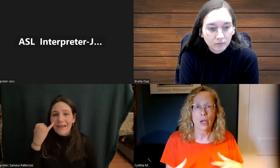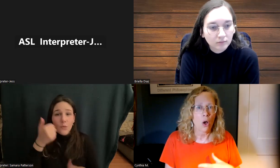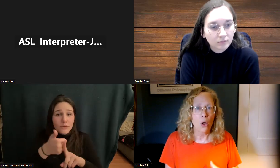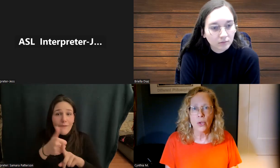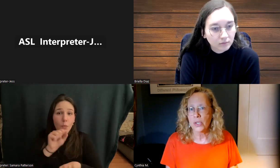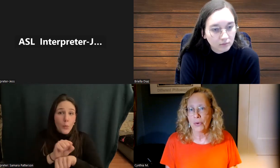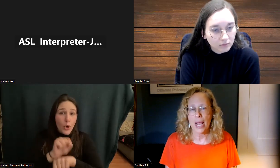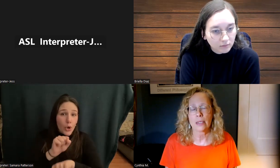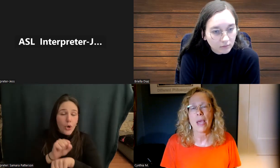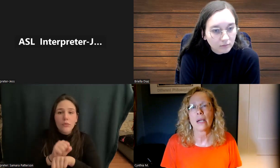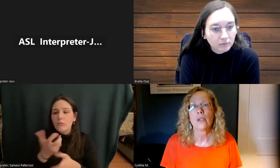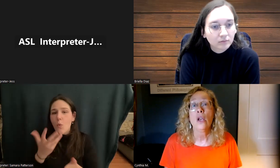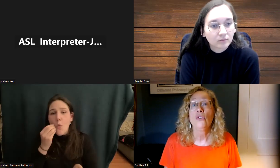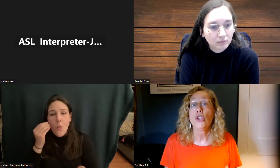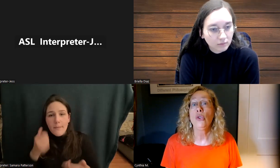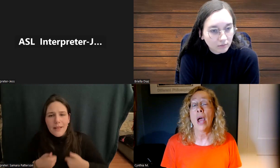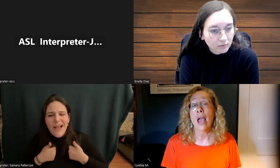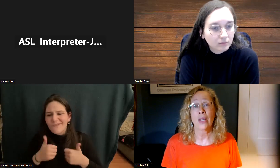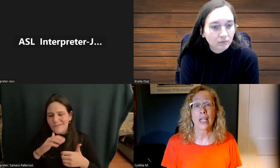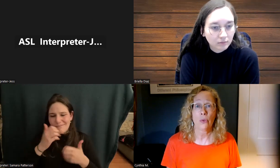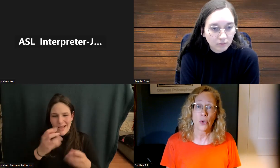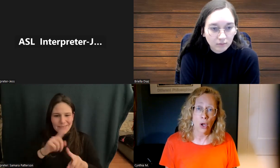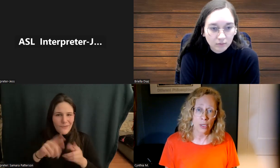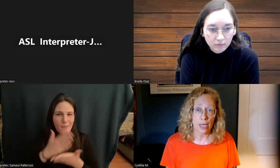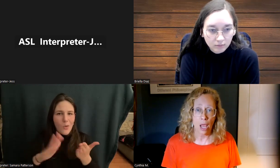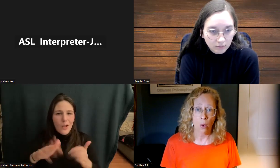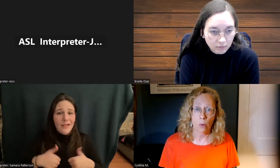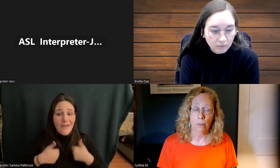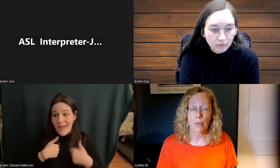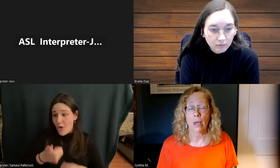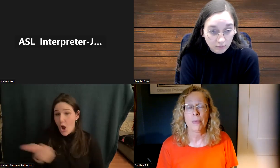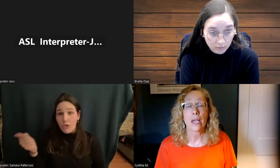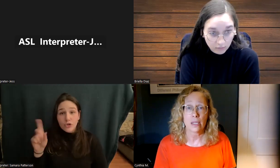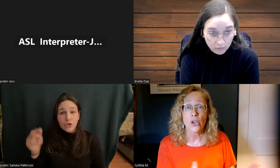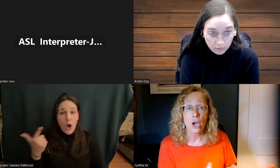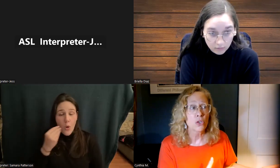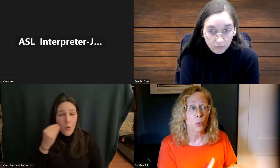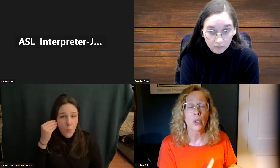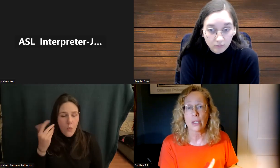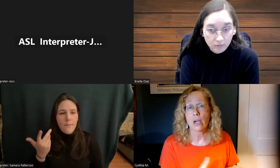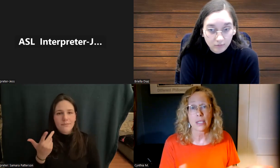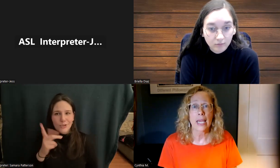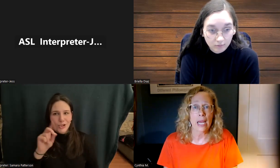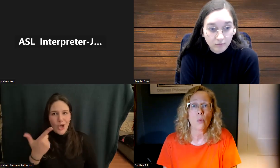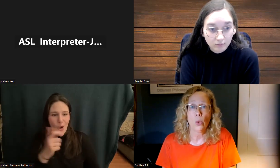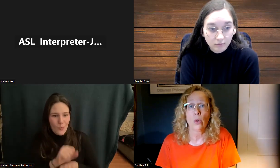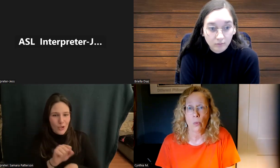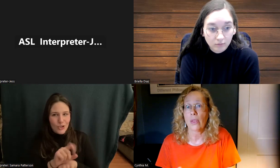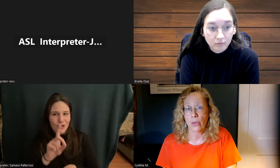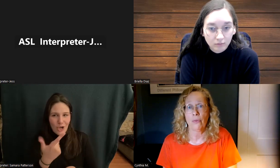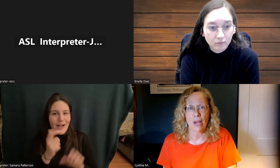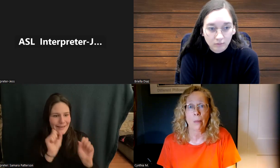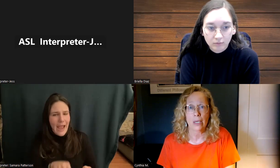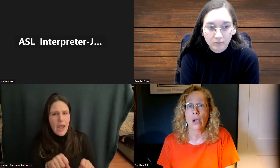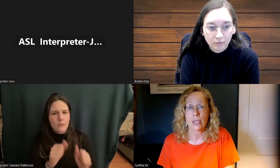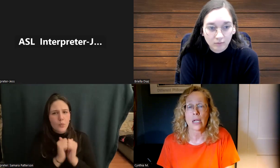whatever, and all those different aspects. Do you have any other dogs at home? Because the working dogs, they can work with